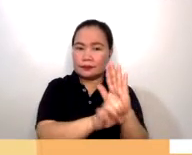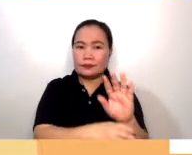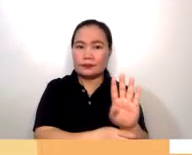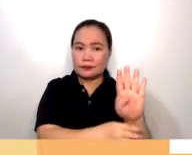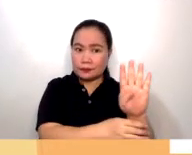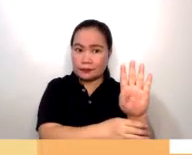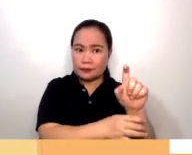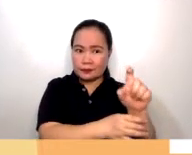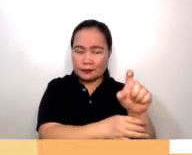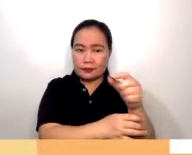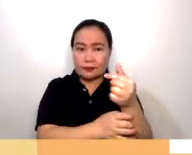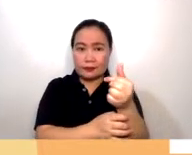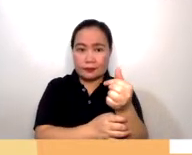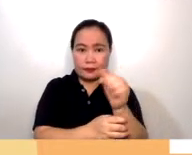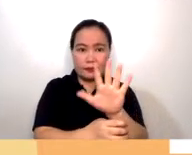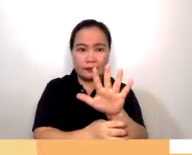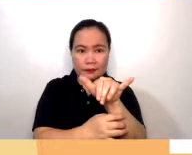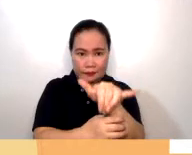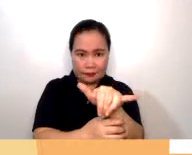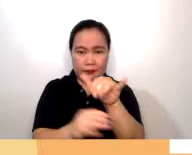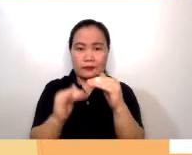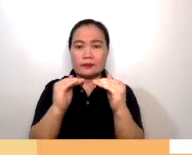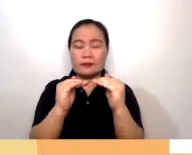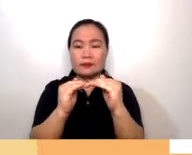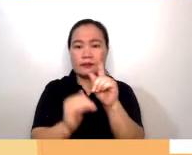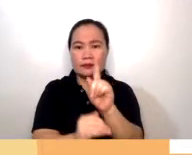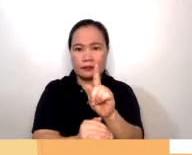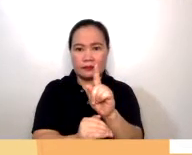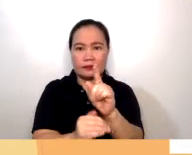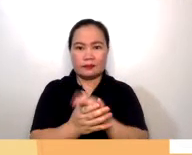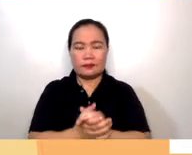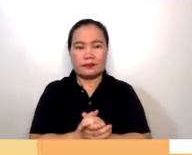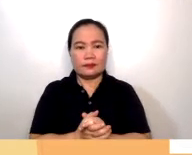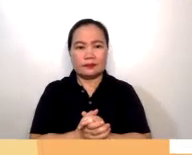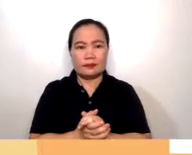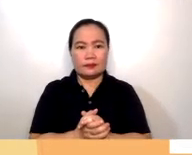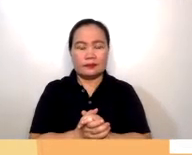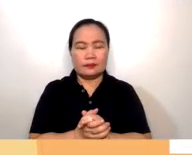Example, 4x plus 5y equals 1.